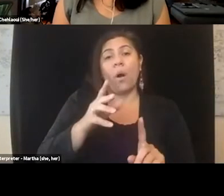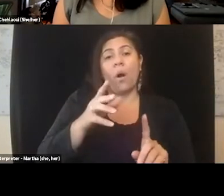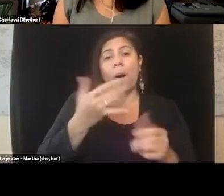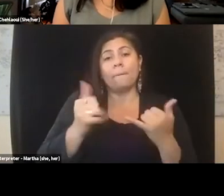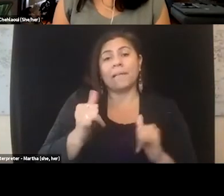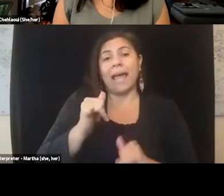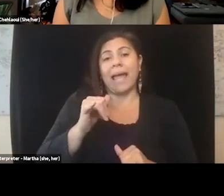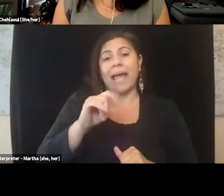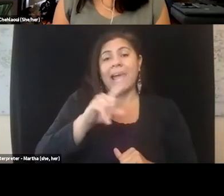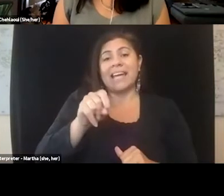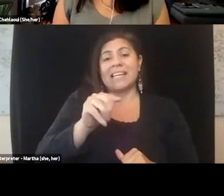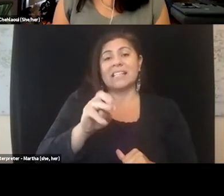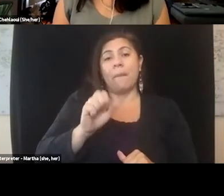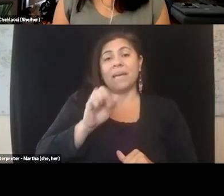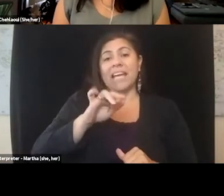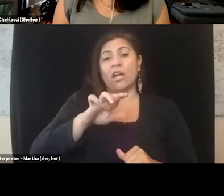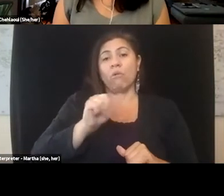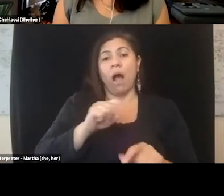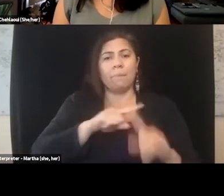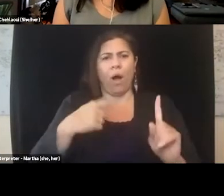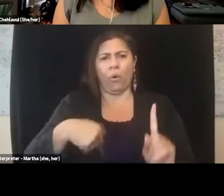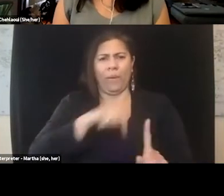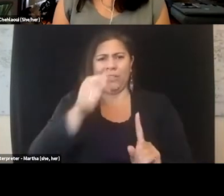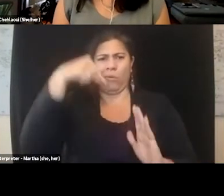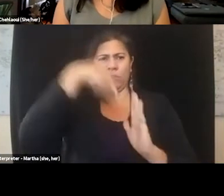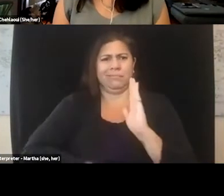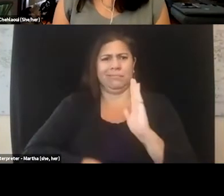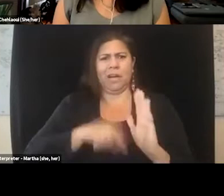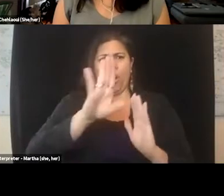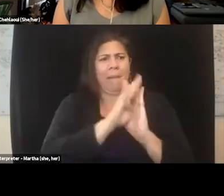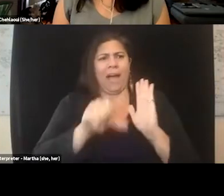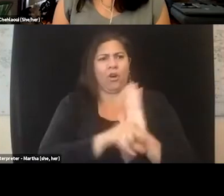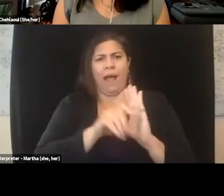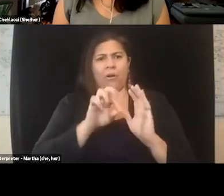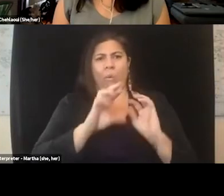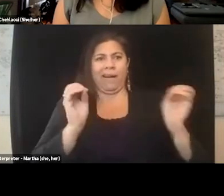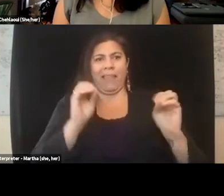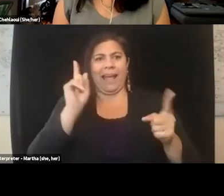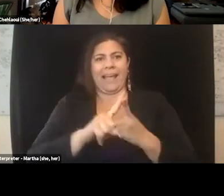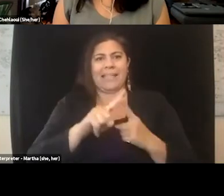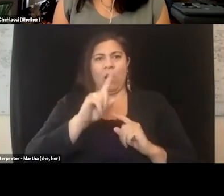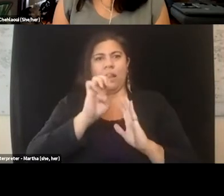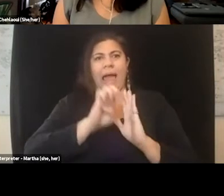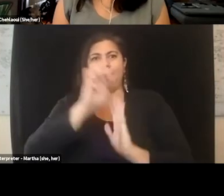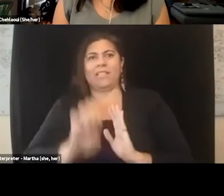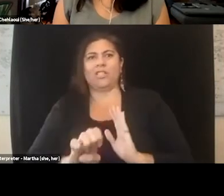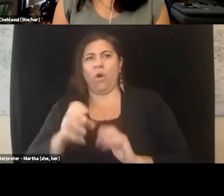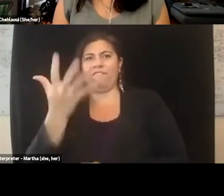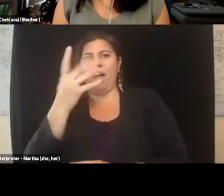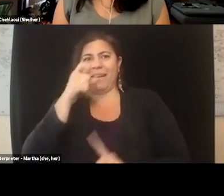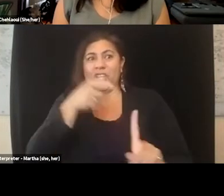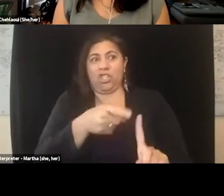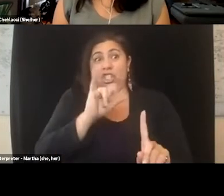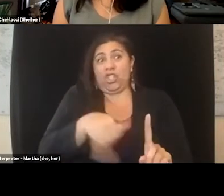nothing to do with her ethnic background. In fact, we don't even go into that until episode 5, because she's this girl that's looking for love. And this is how we